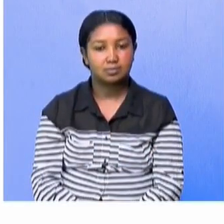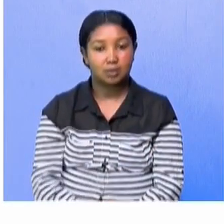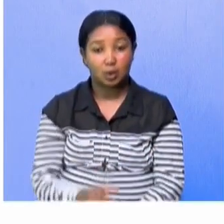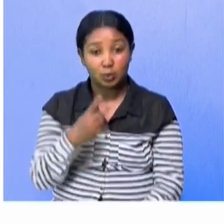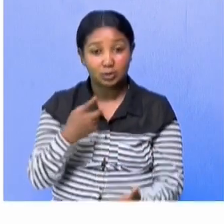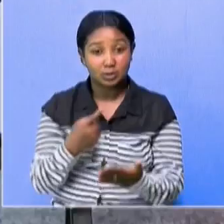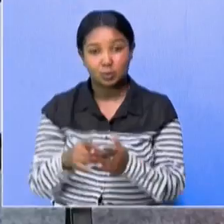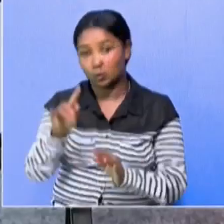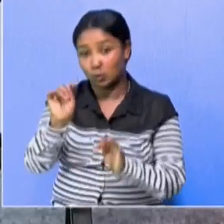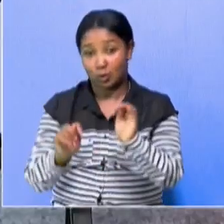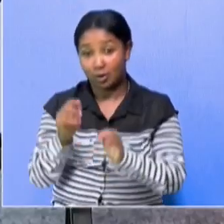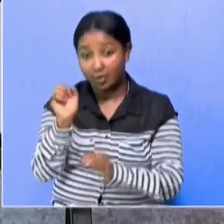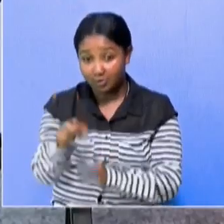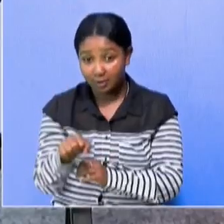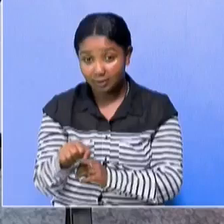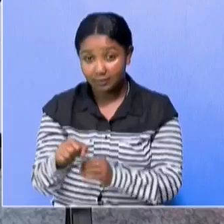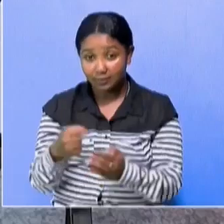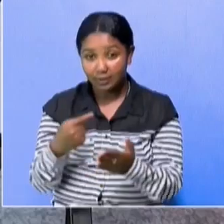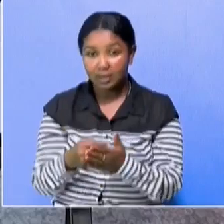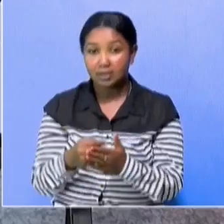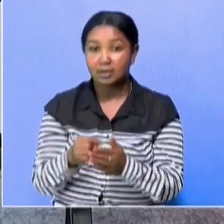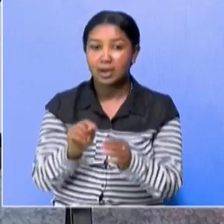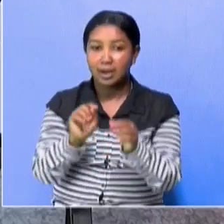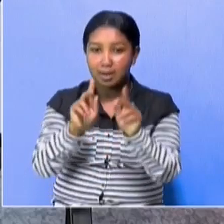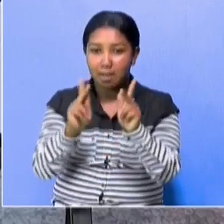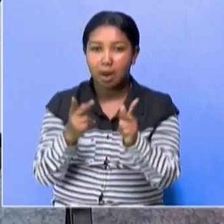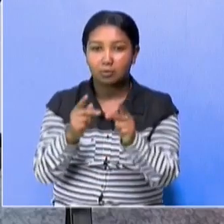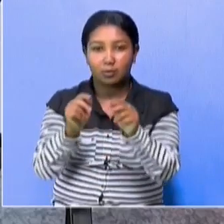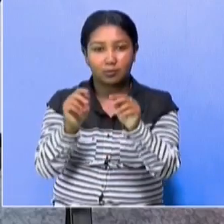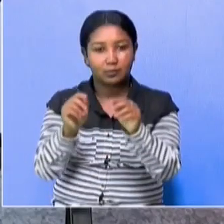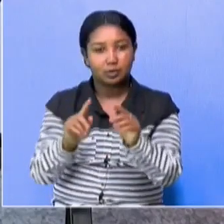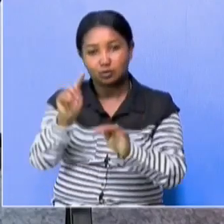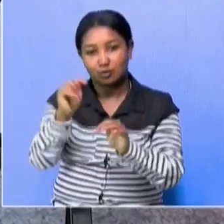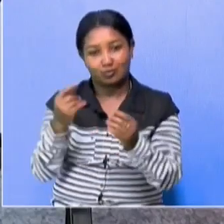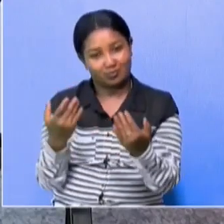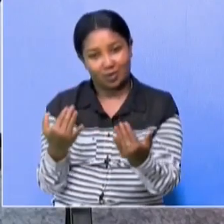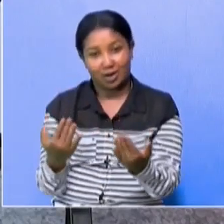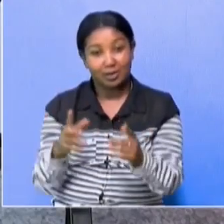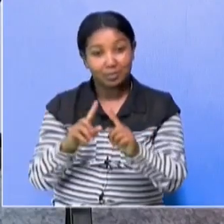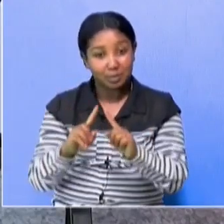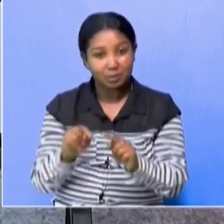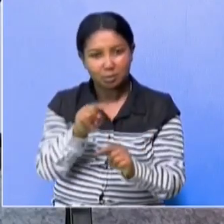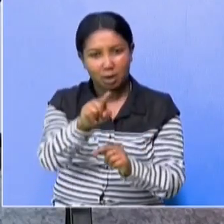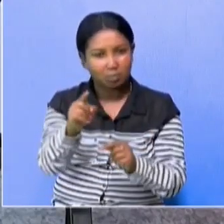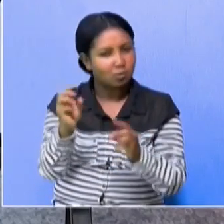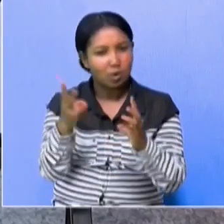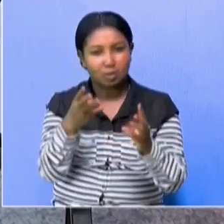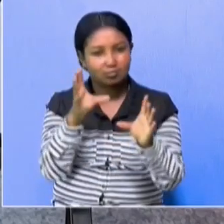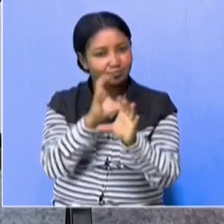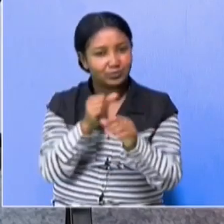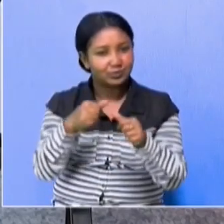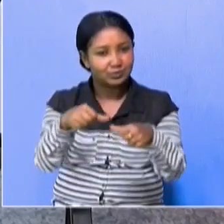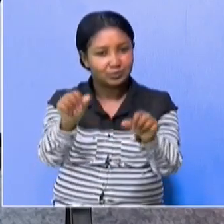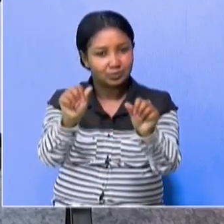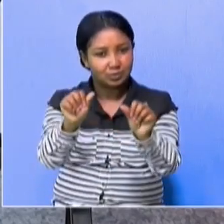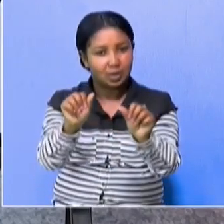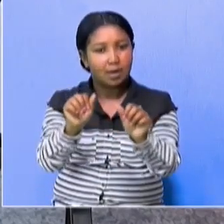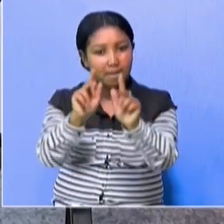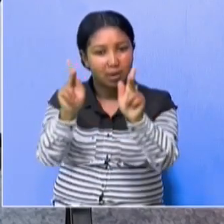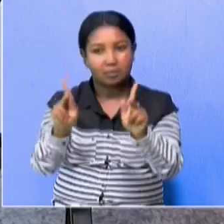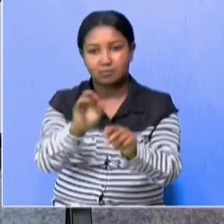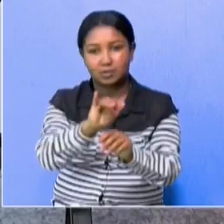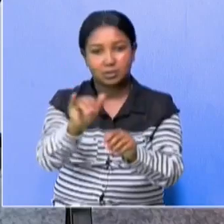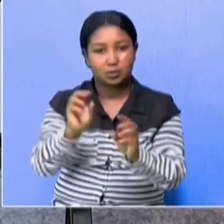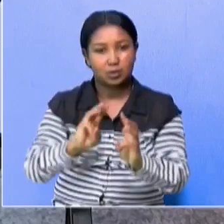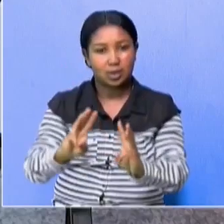Look, this is stories, all right? Yeah, in every part of the story, I haven't finished the story yet. Anyway, you are welcome to develop your paragraph in such a